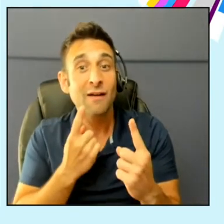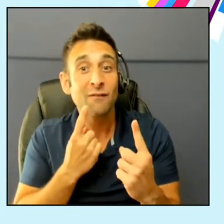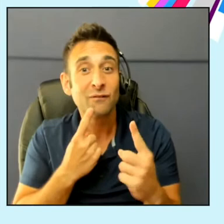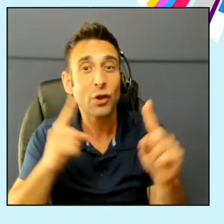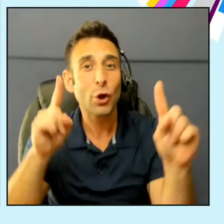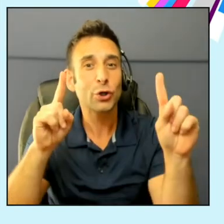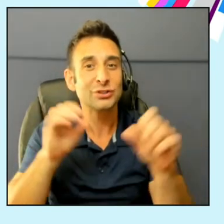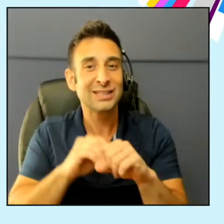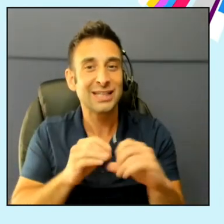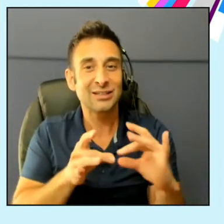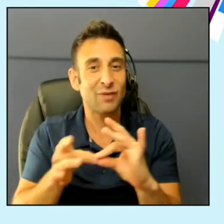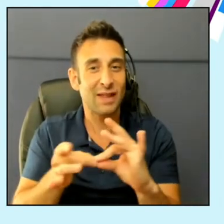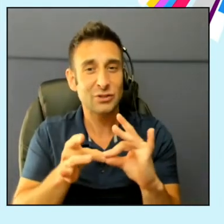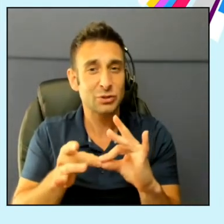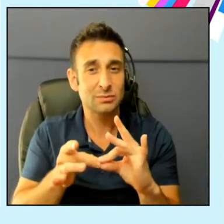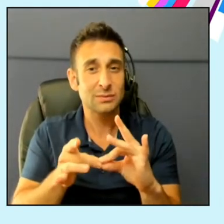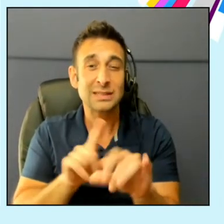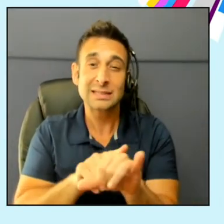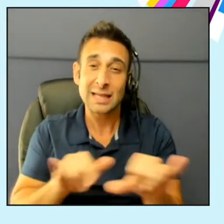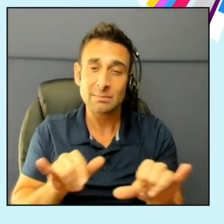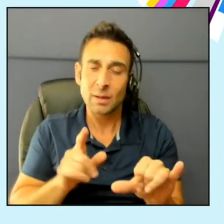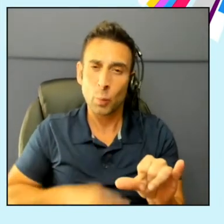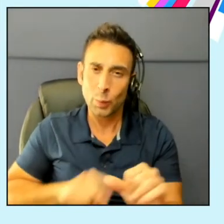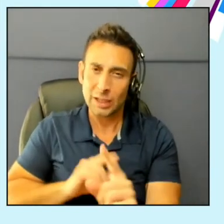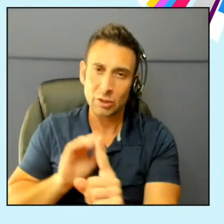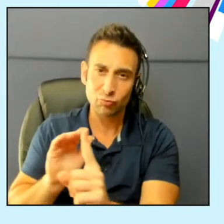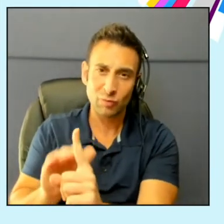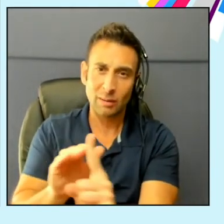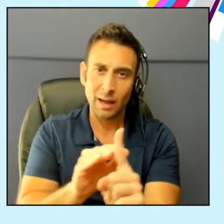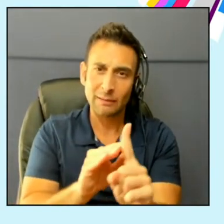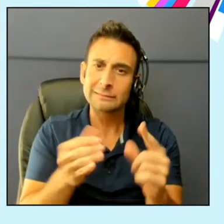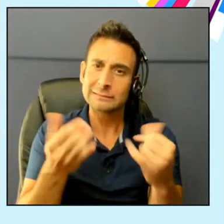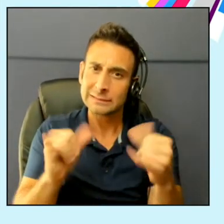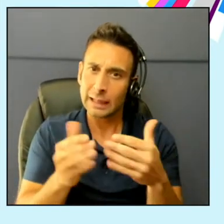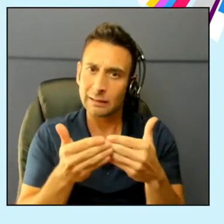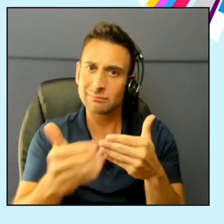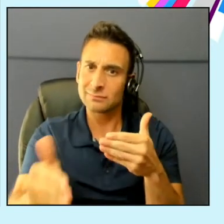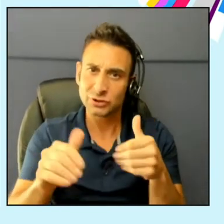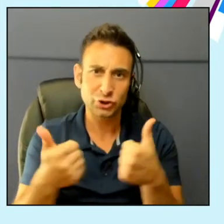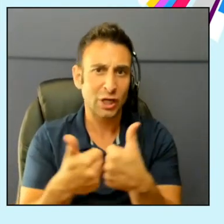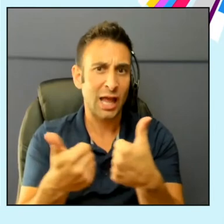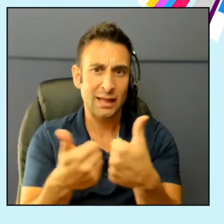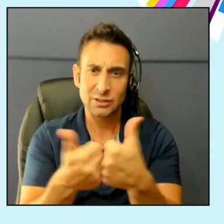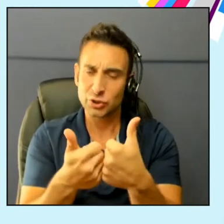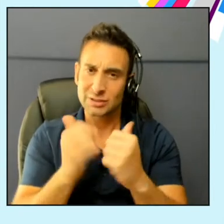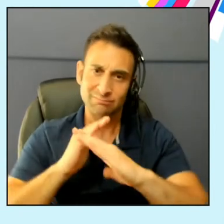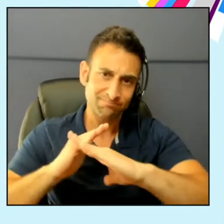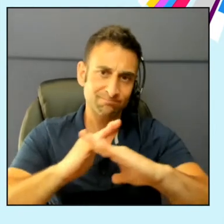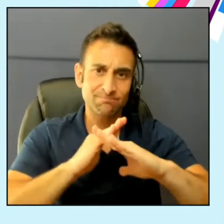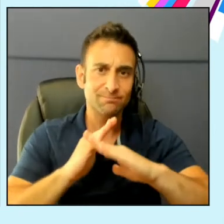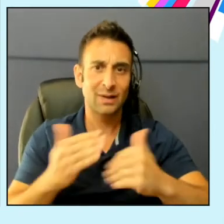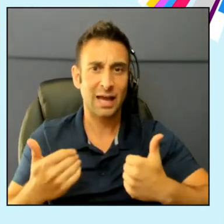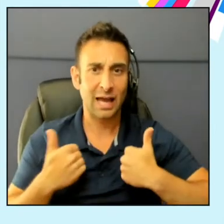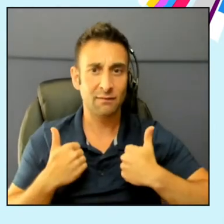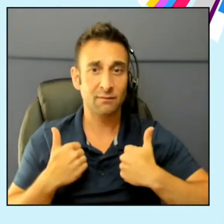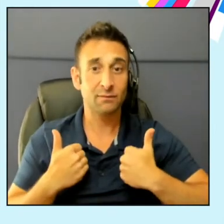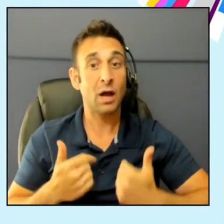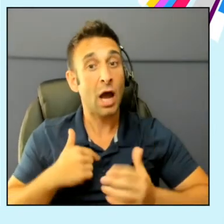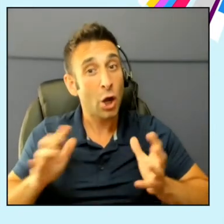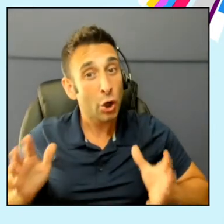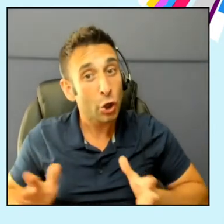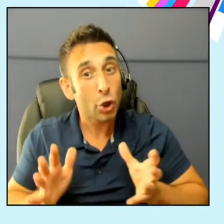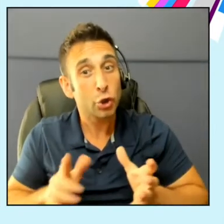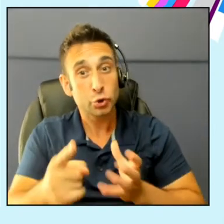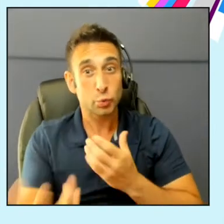But you've also been reminded that many challenges still exist. So I encourage you to join in with